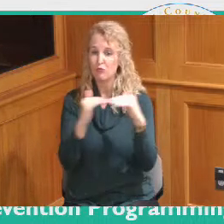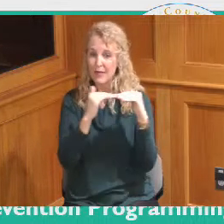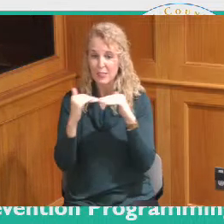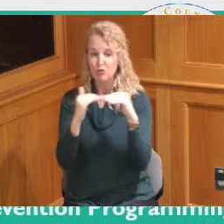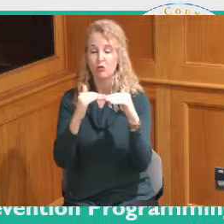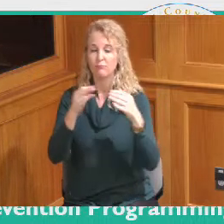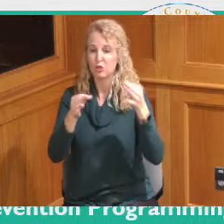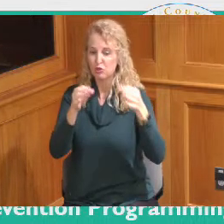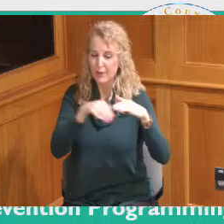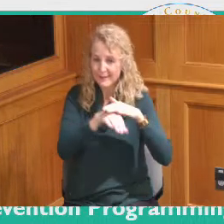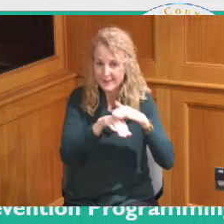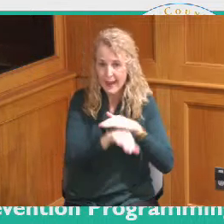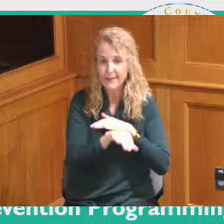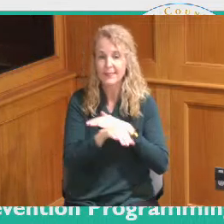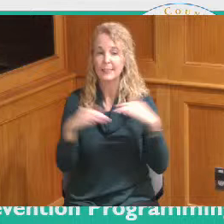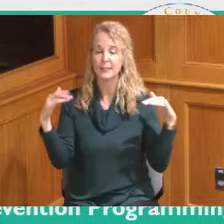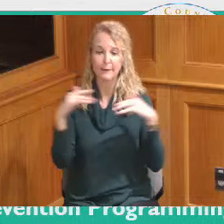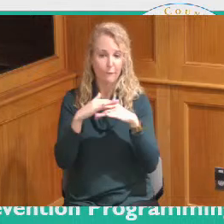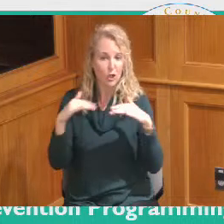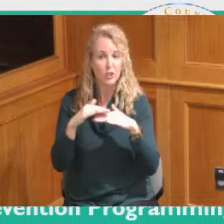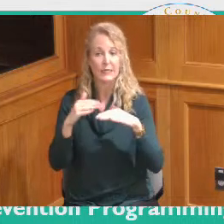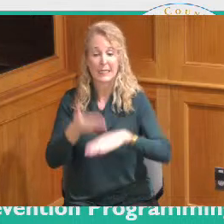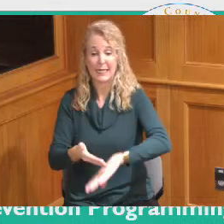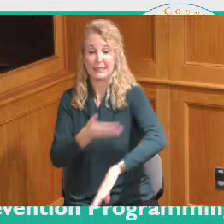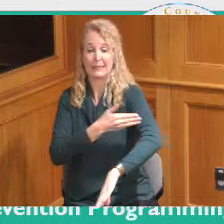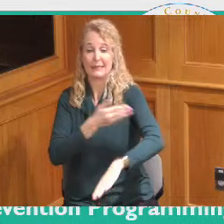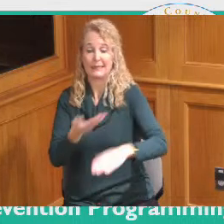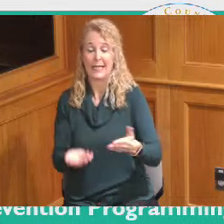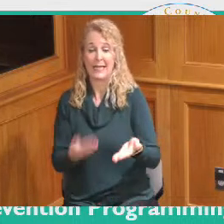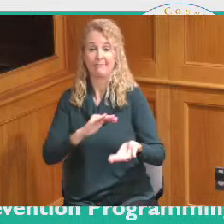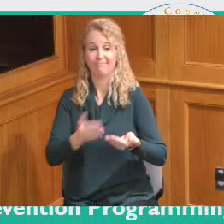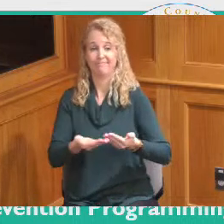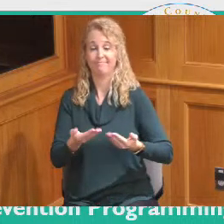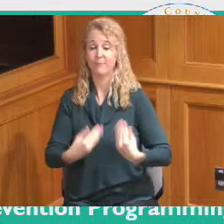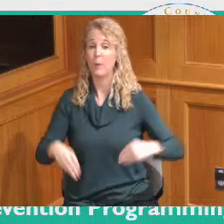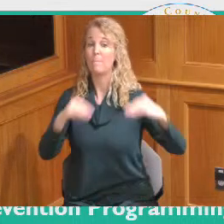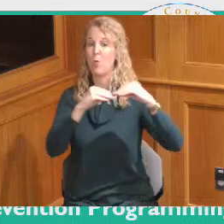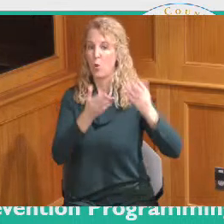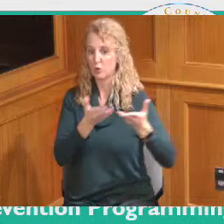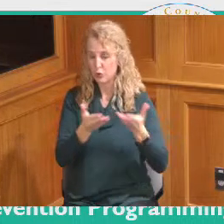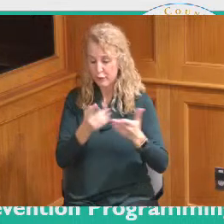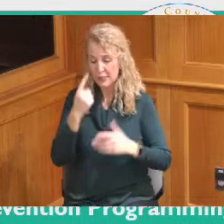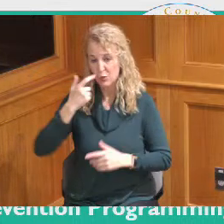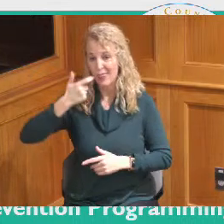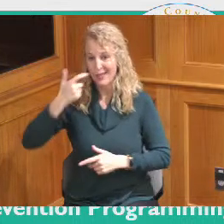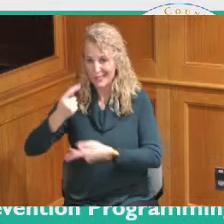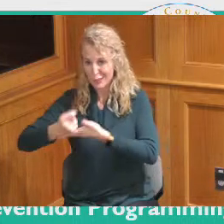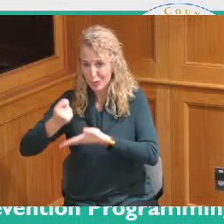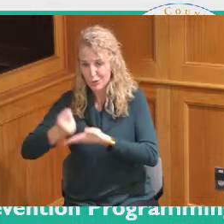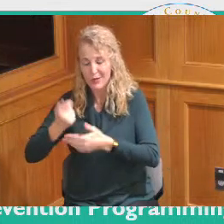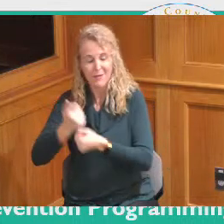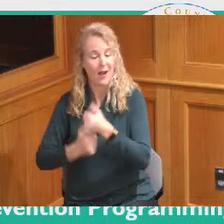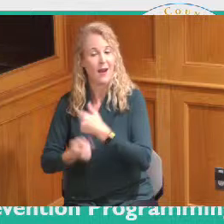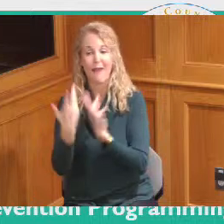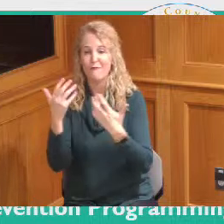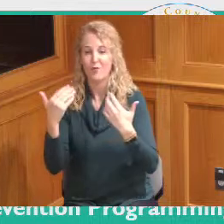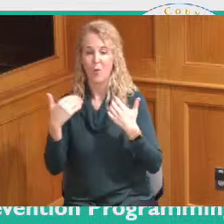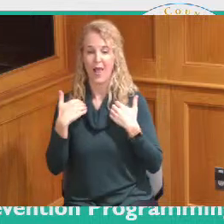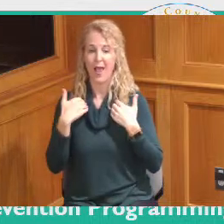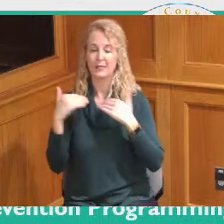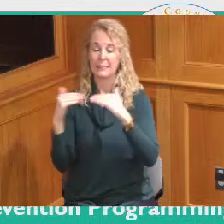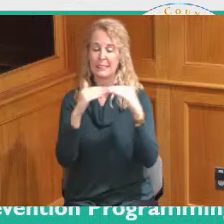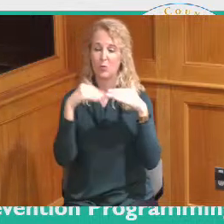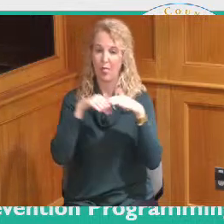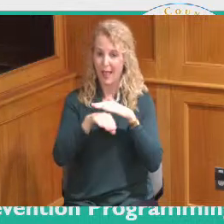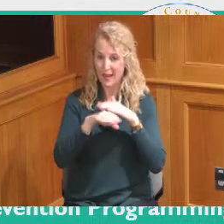justice, delivery of increased services to substance use treatment, and assuring that everyone has equal access to quality